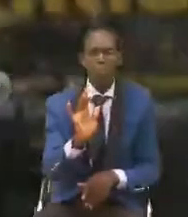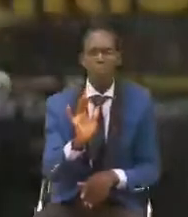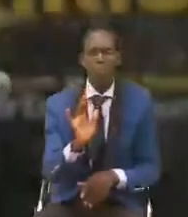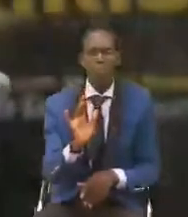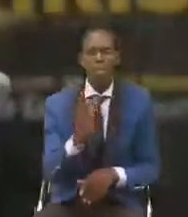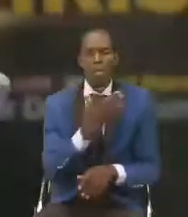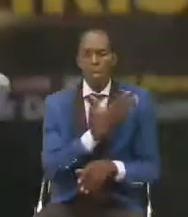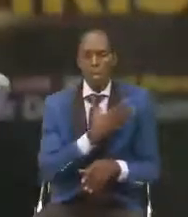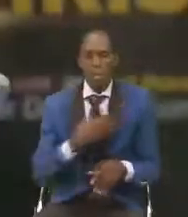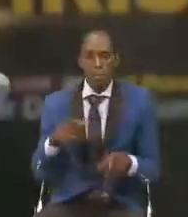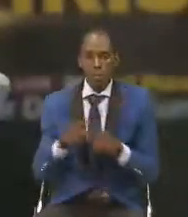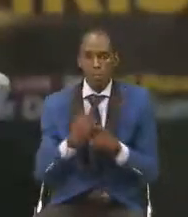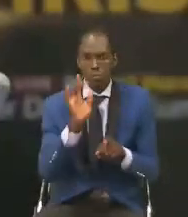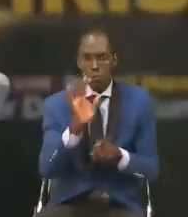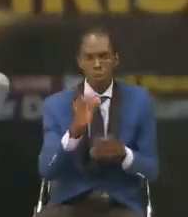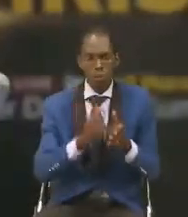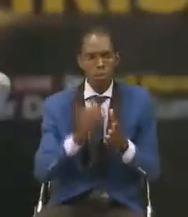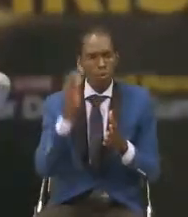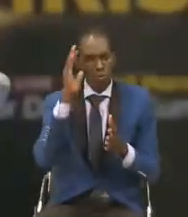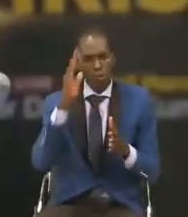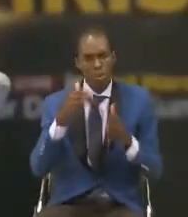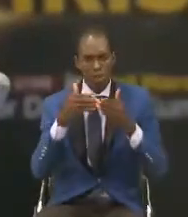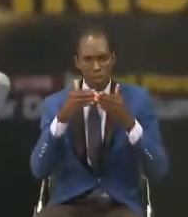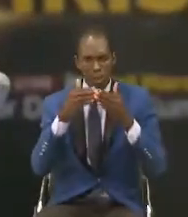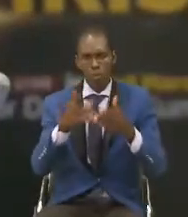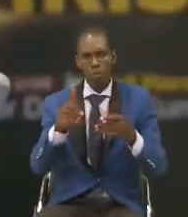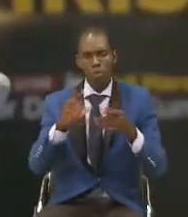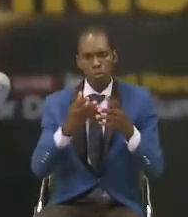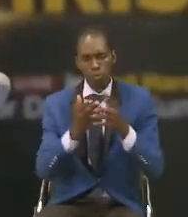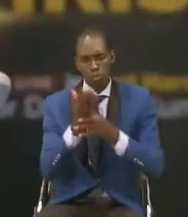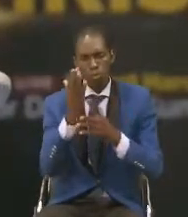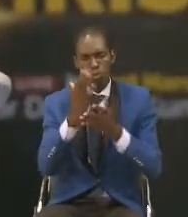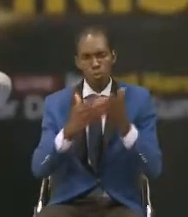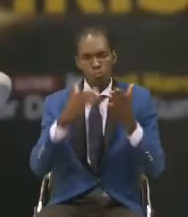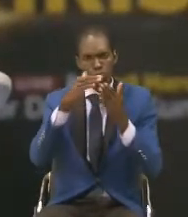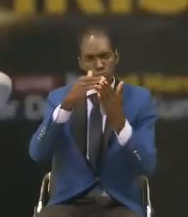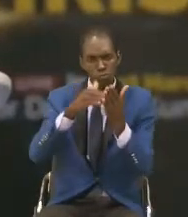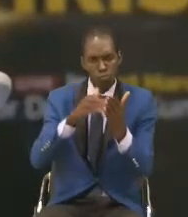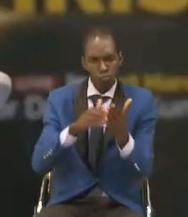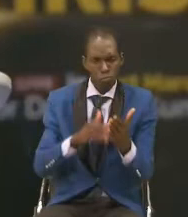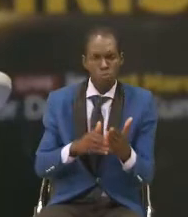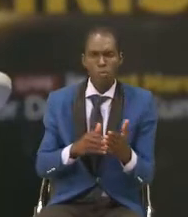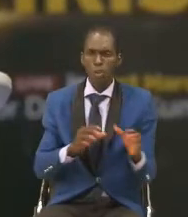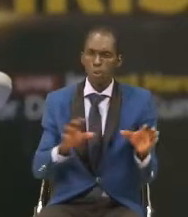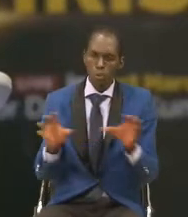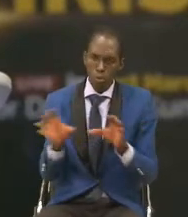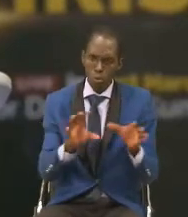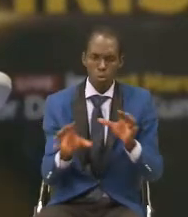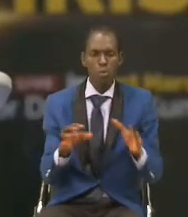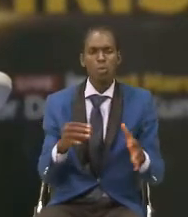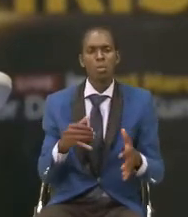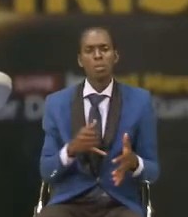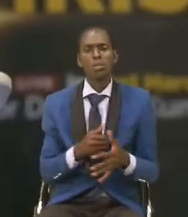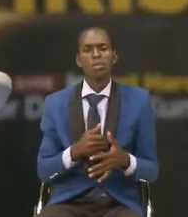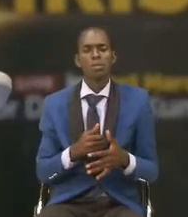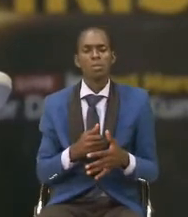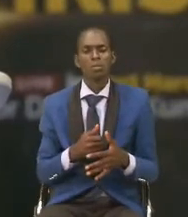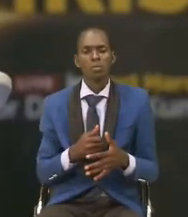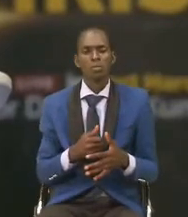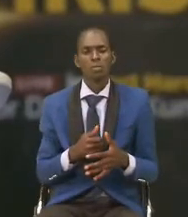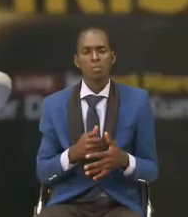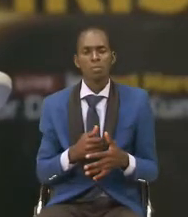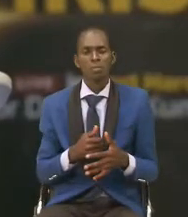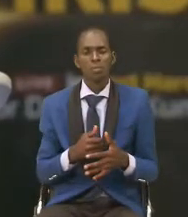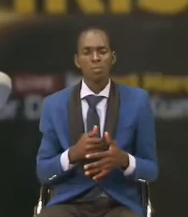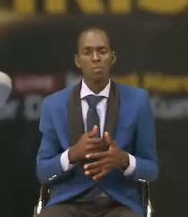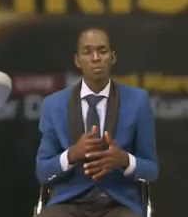the form so we can assist you further in your new walk with Christ. Also, if you are